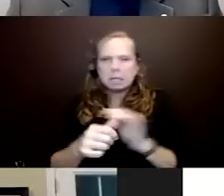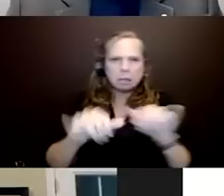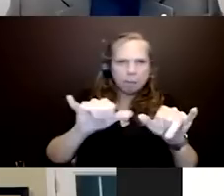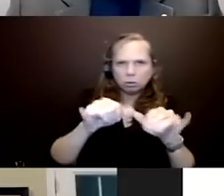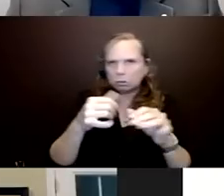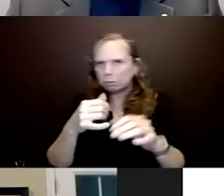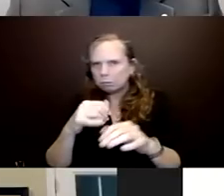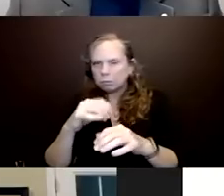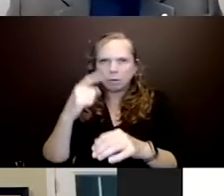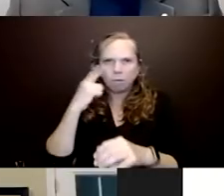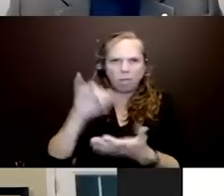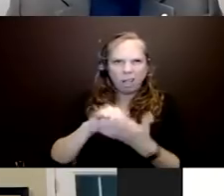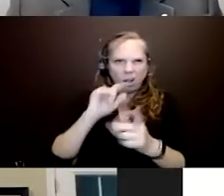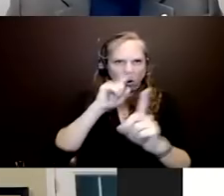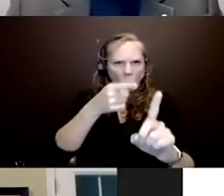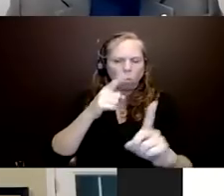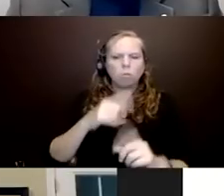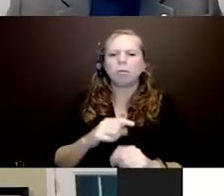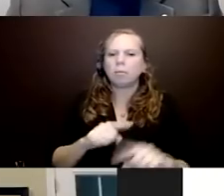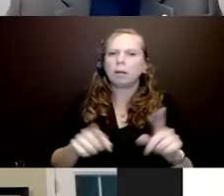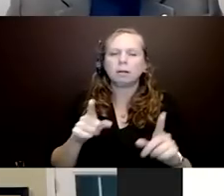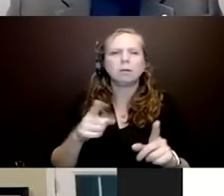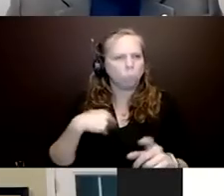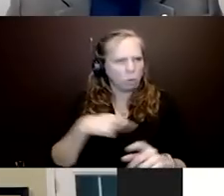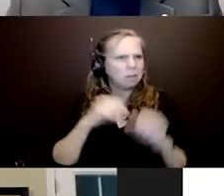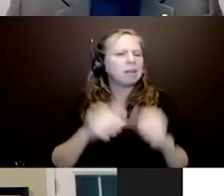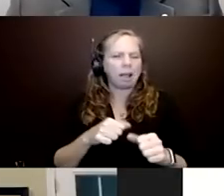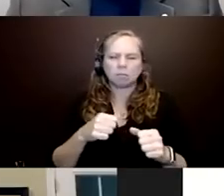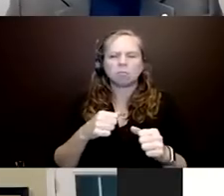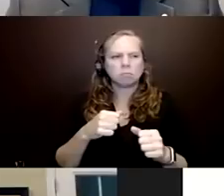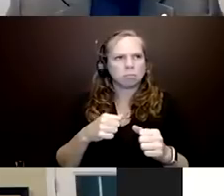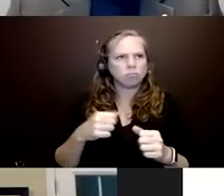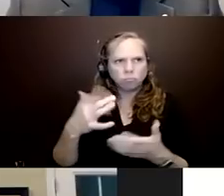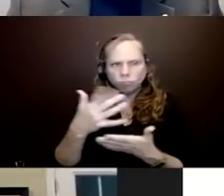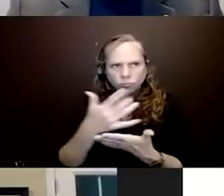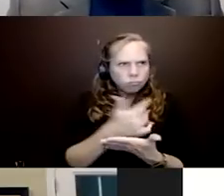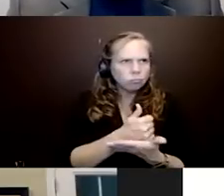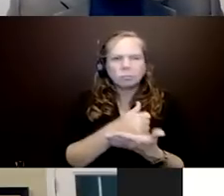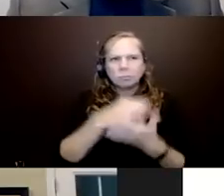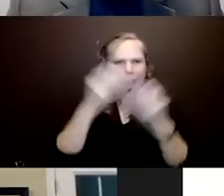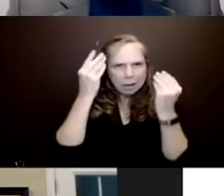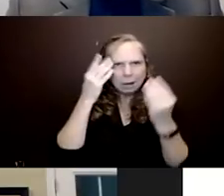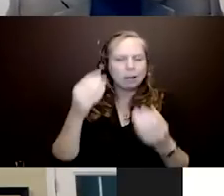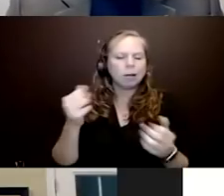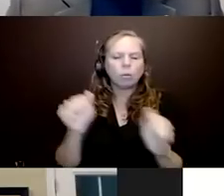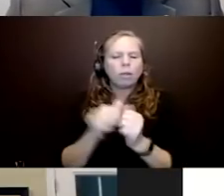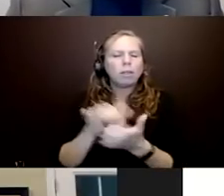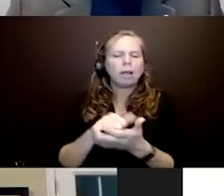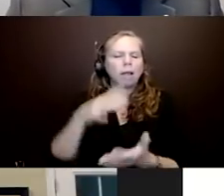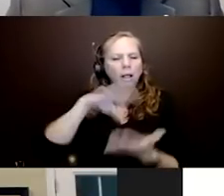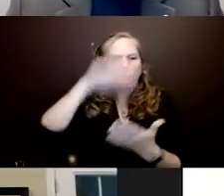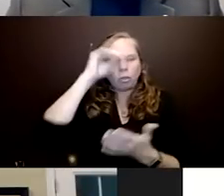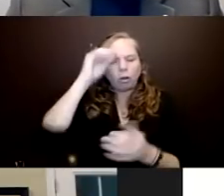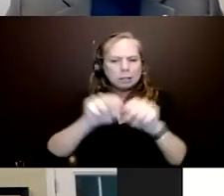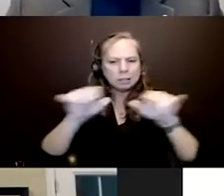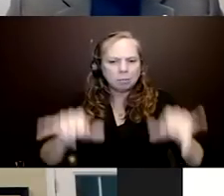goal. That said, we are going to be able to gather data through the learning management system. We're also going to look for progress evidenced